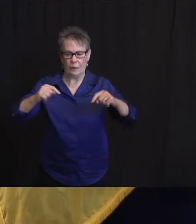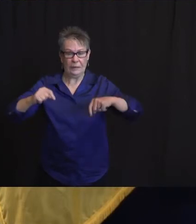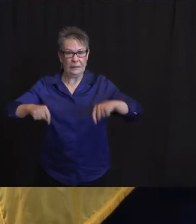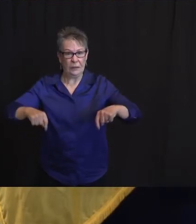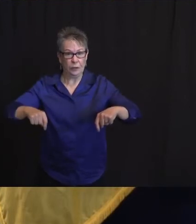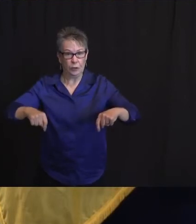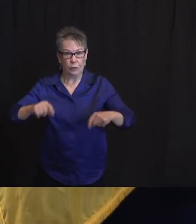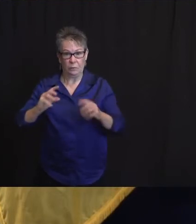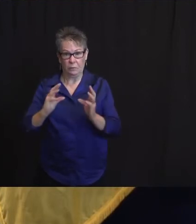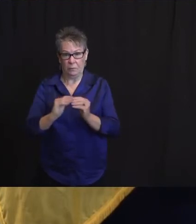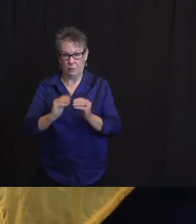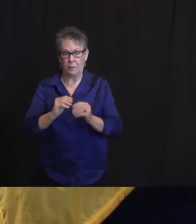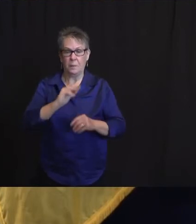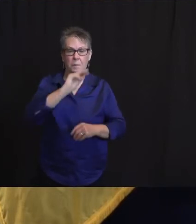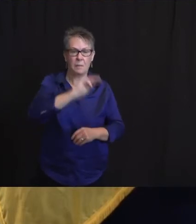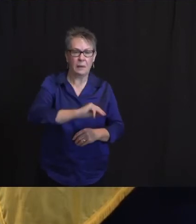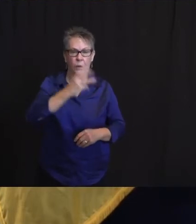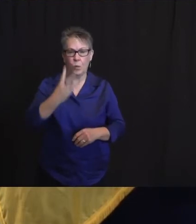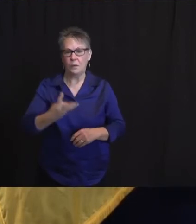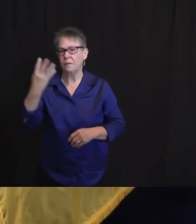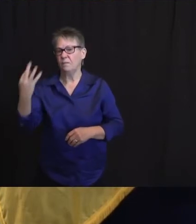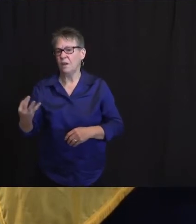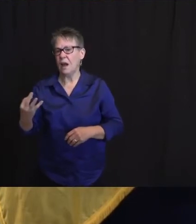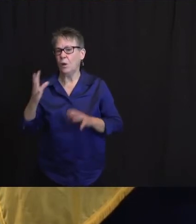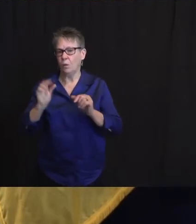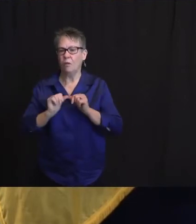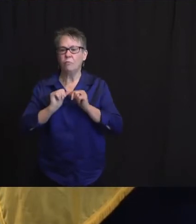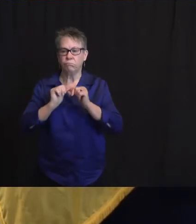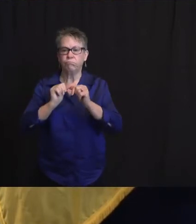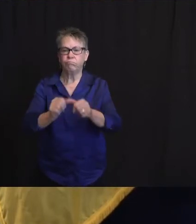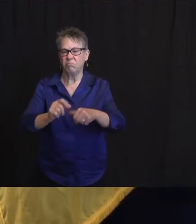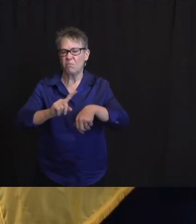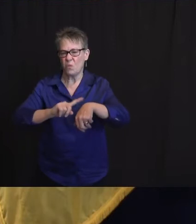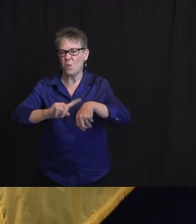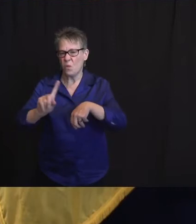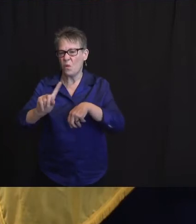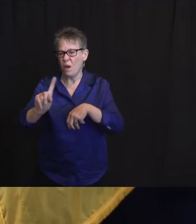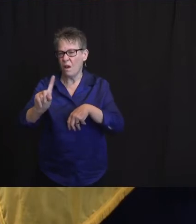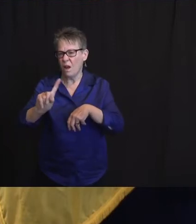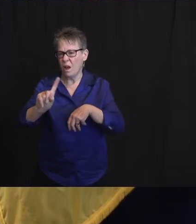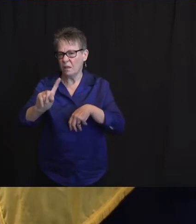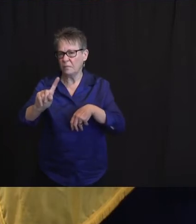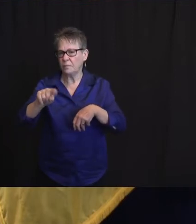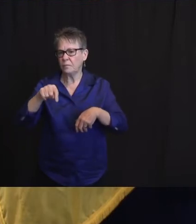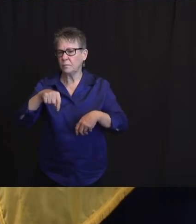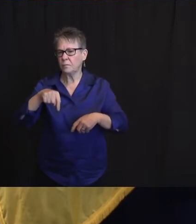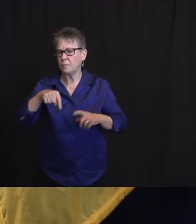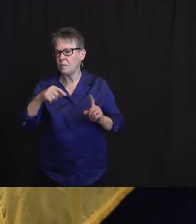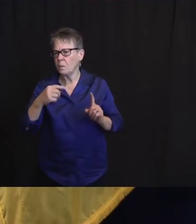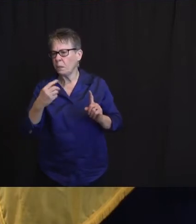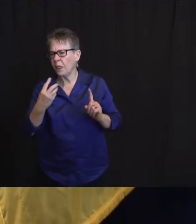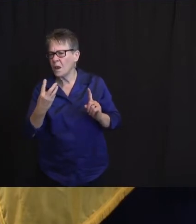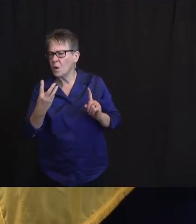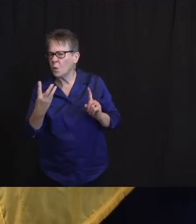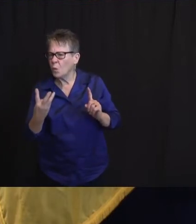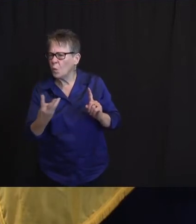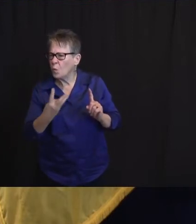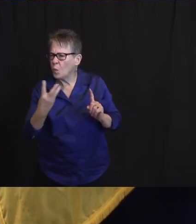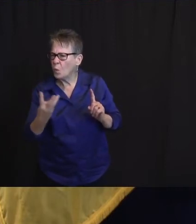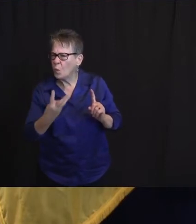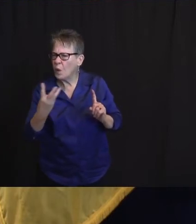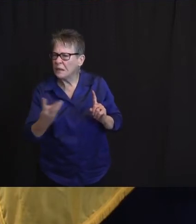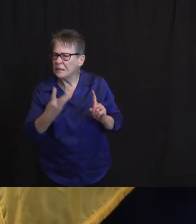otherwise, we'll be with you at 1 o'clock on Wednesday. I'm not sure about any White House VTCs. They're obviously focused on other